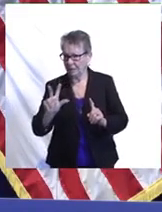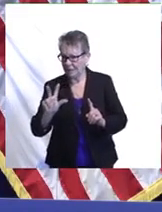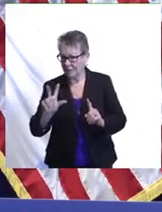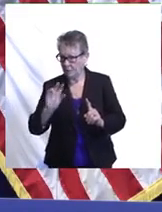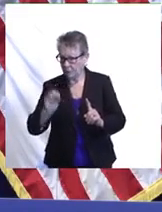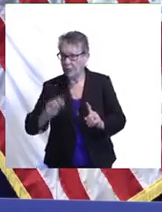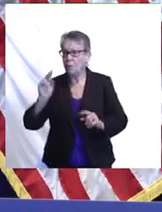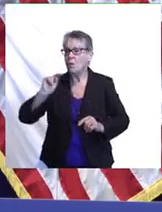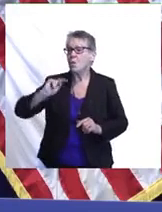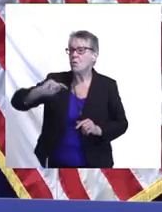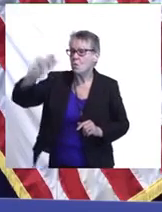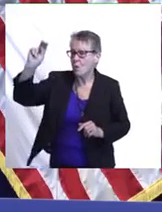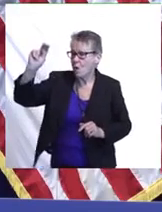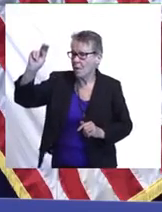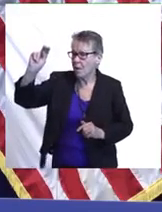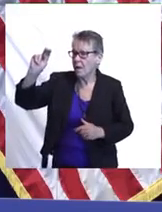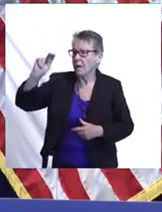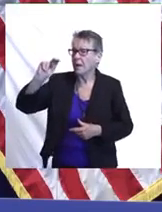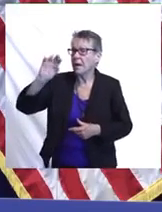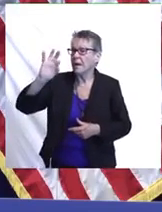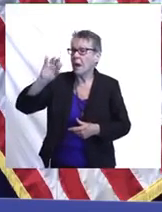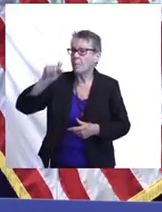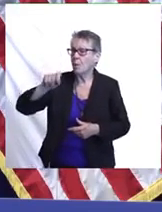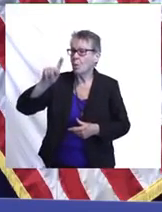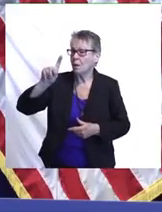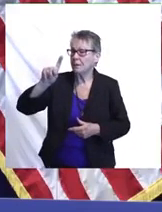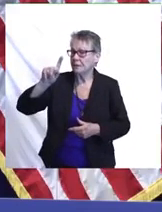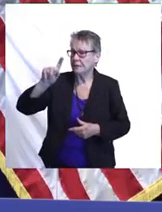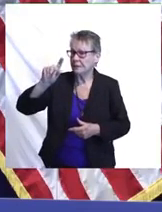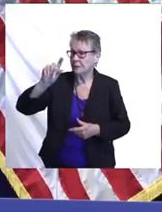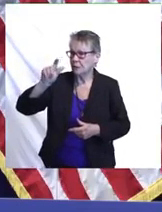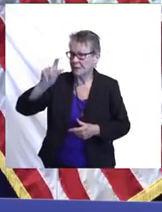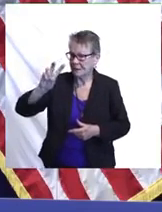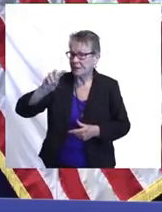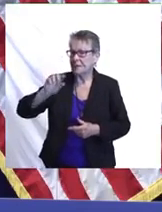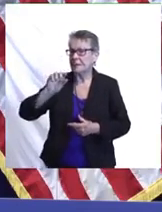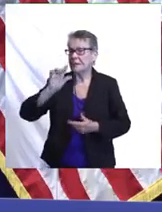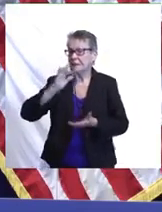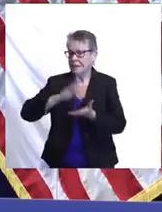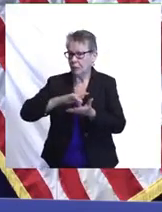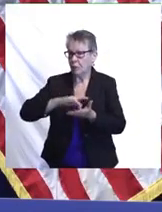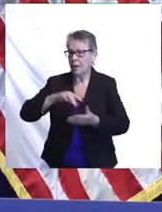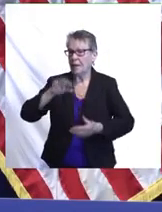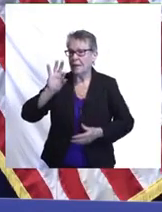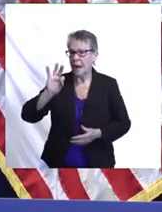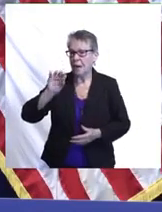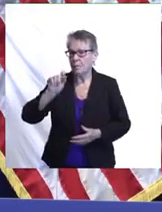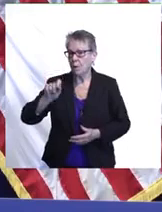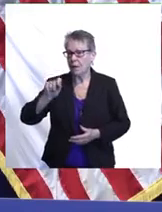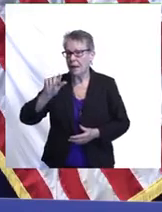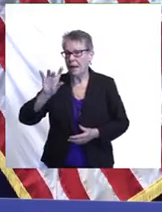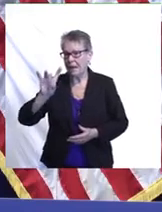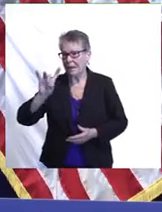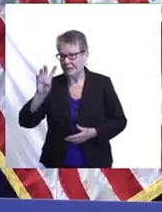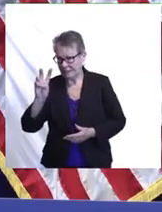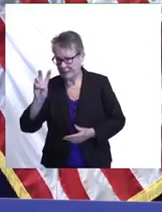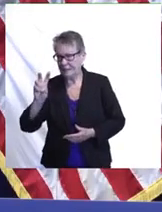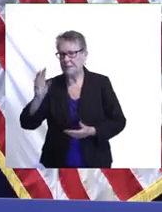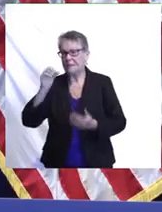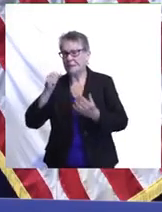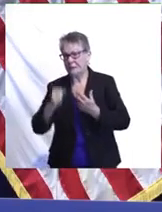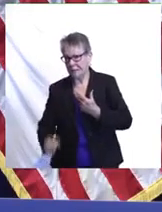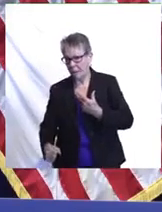state reports 9.06%, the central part of the state 9.86%, and the southern part of the